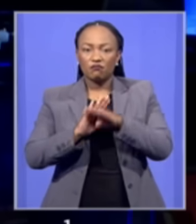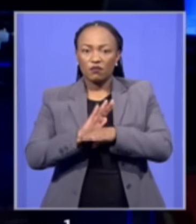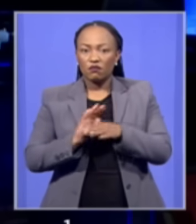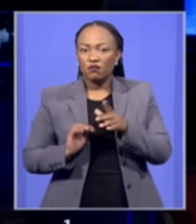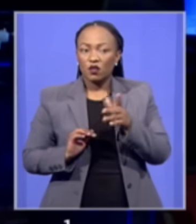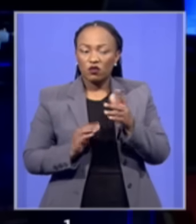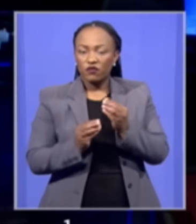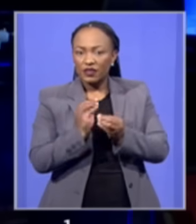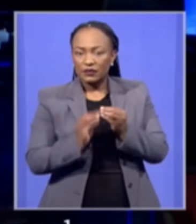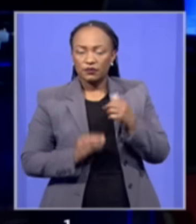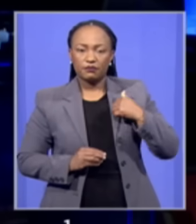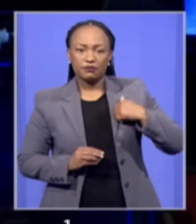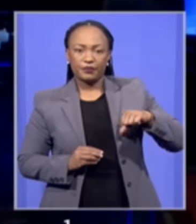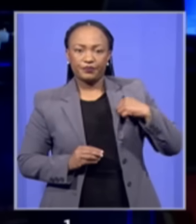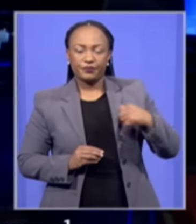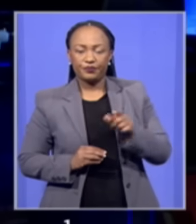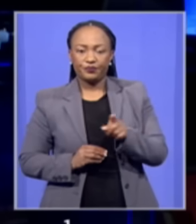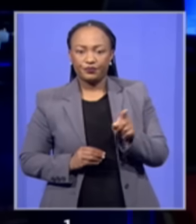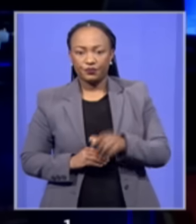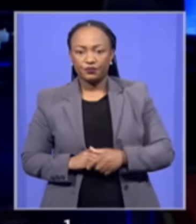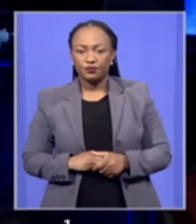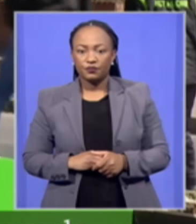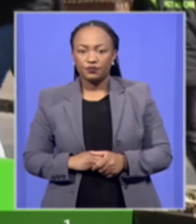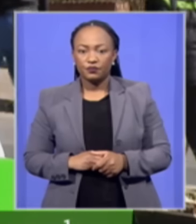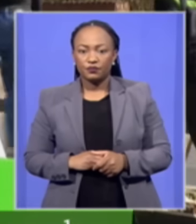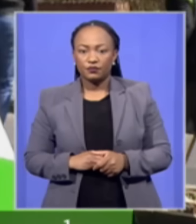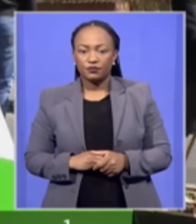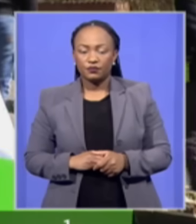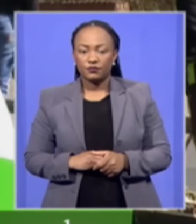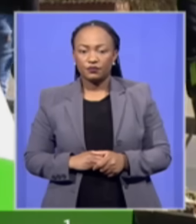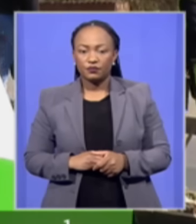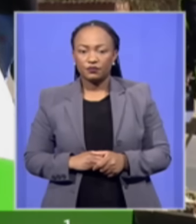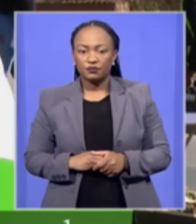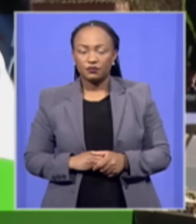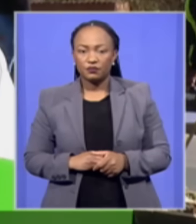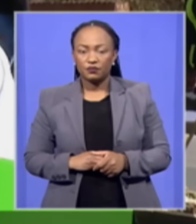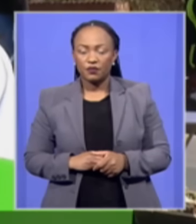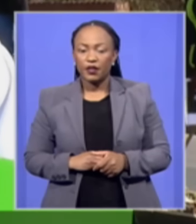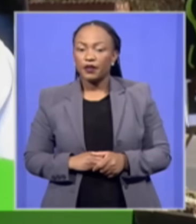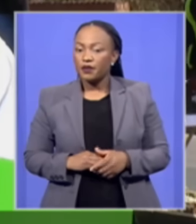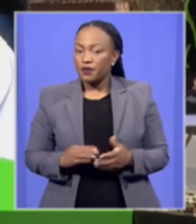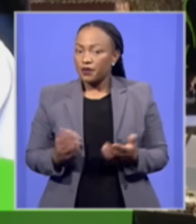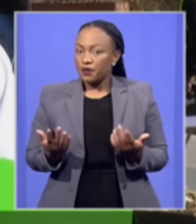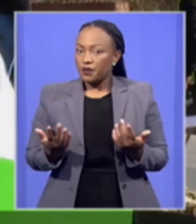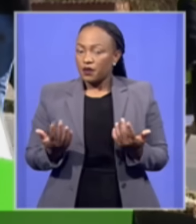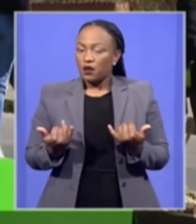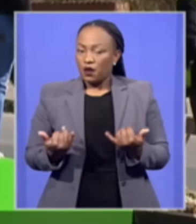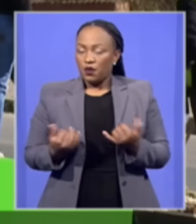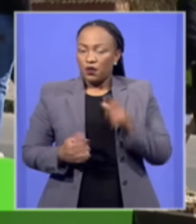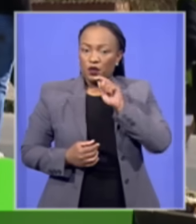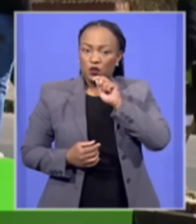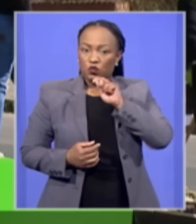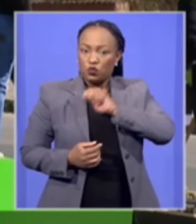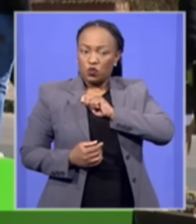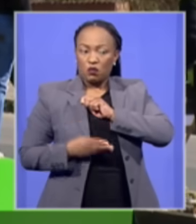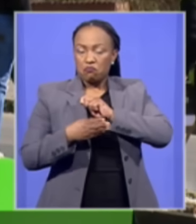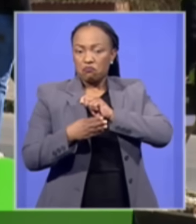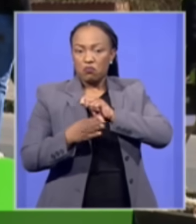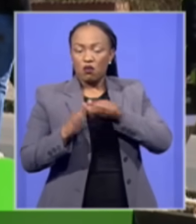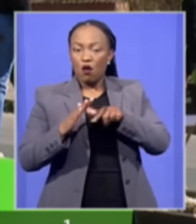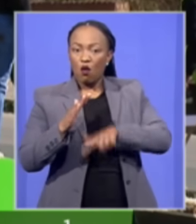ya ho lokisa bomasepala. We must confront the undeniable truth that the collapse of local government